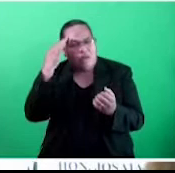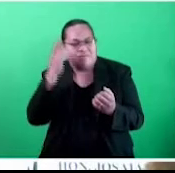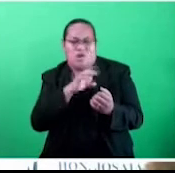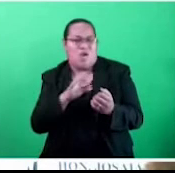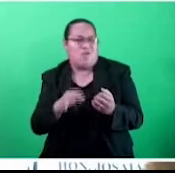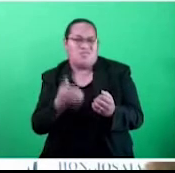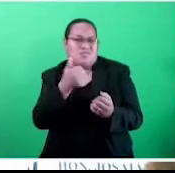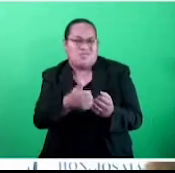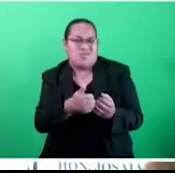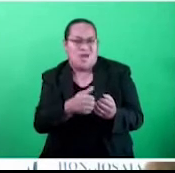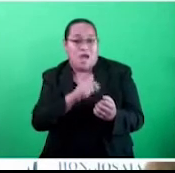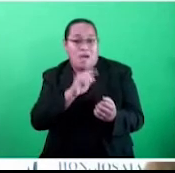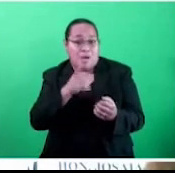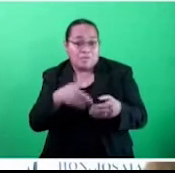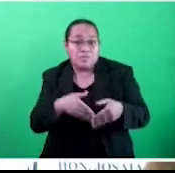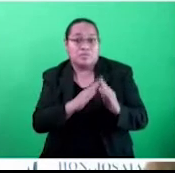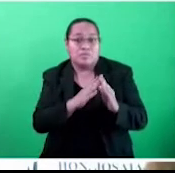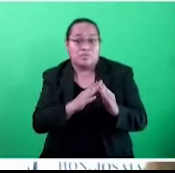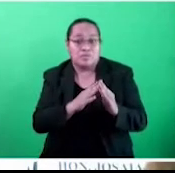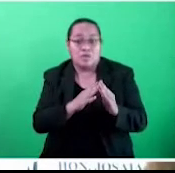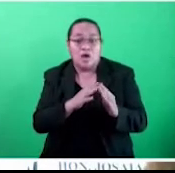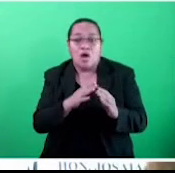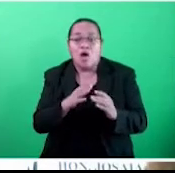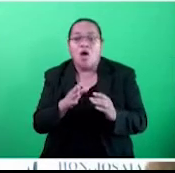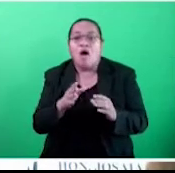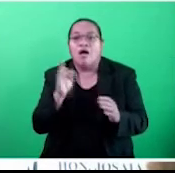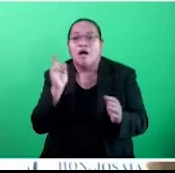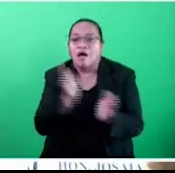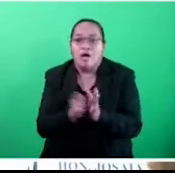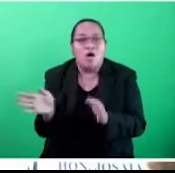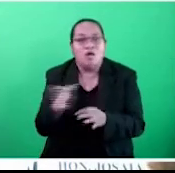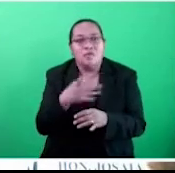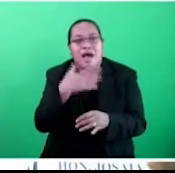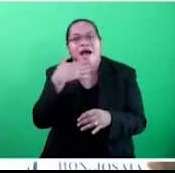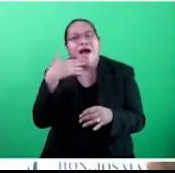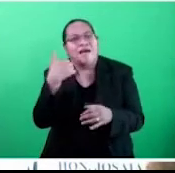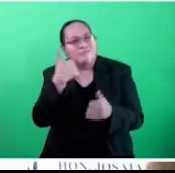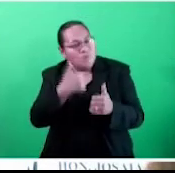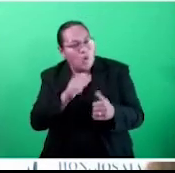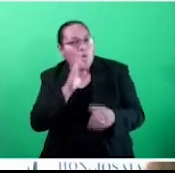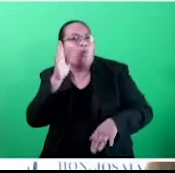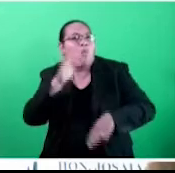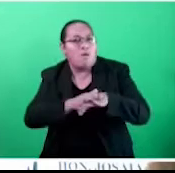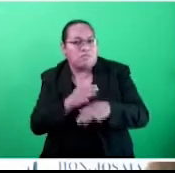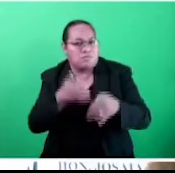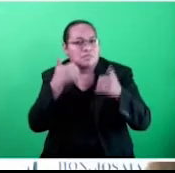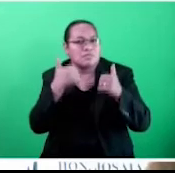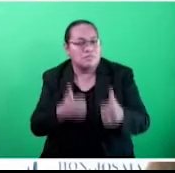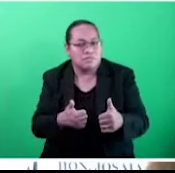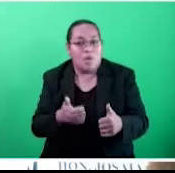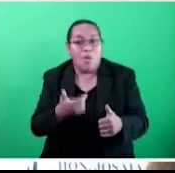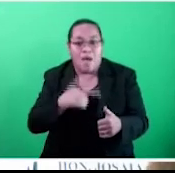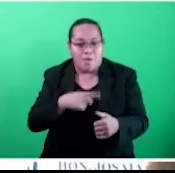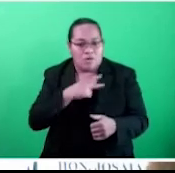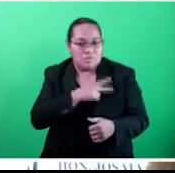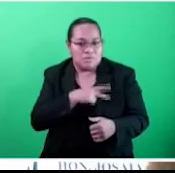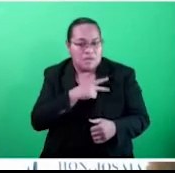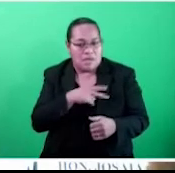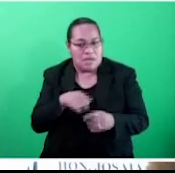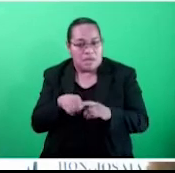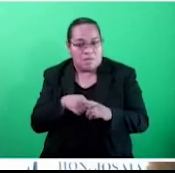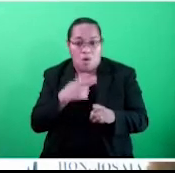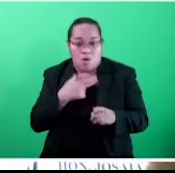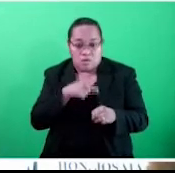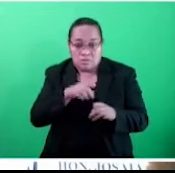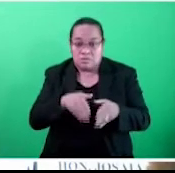but immediately after it was set up, everybody said it was a wonderful institution because it brings the professionals into account. And we hope